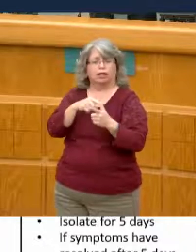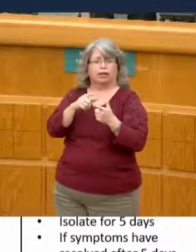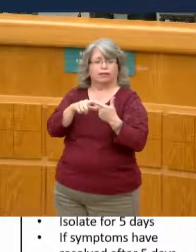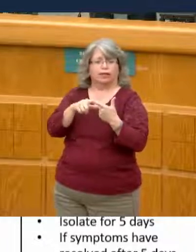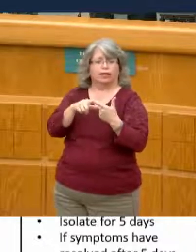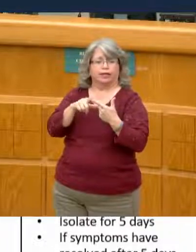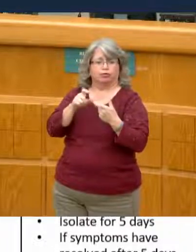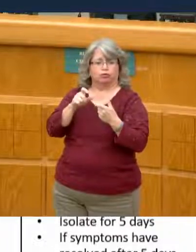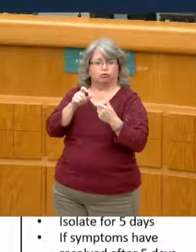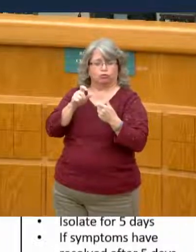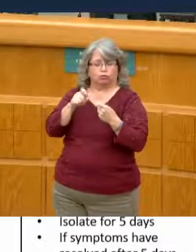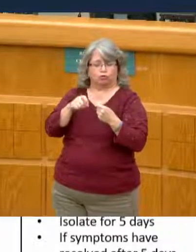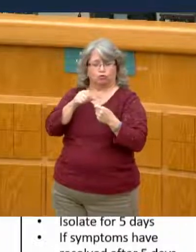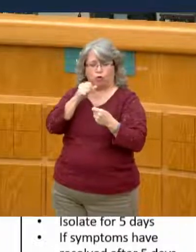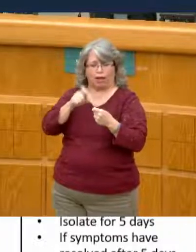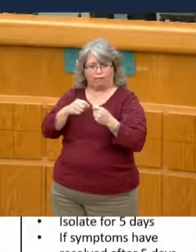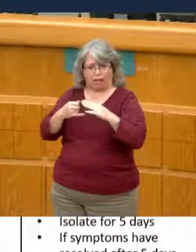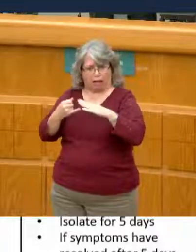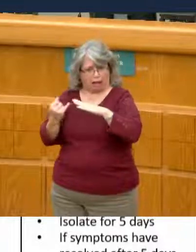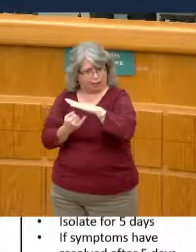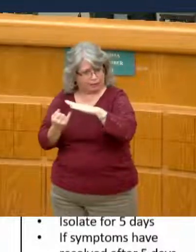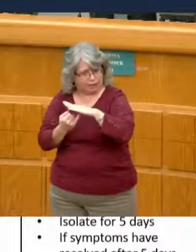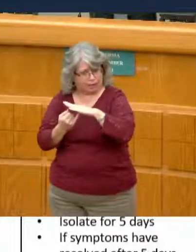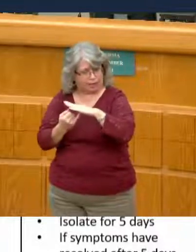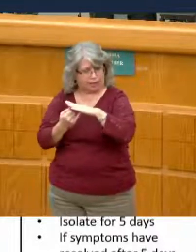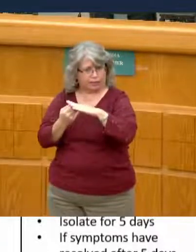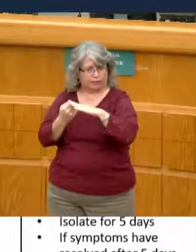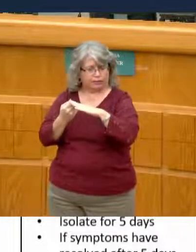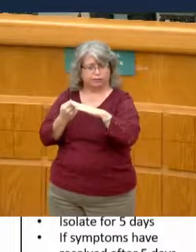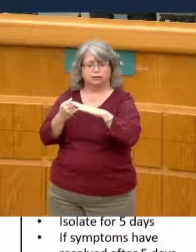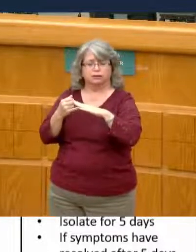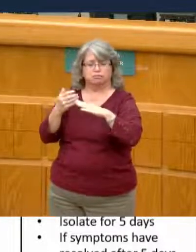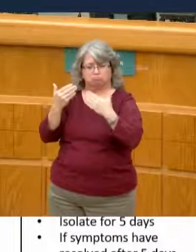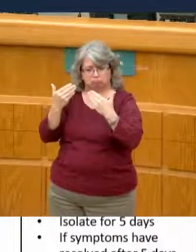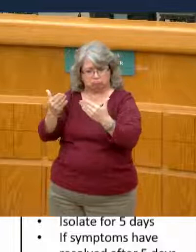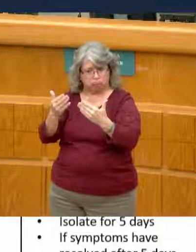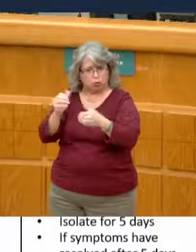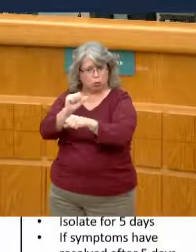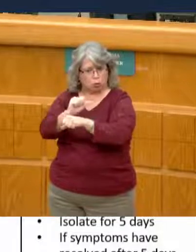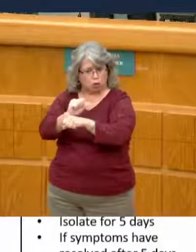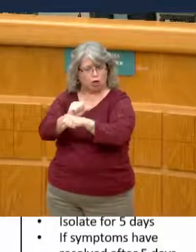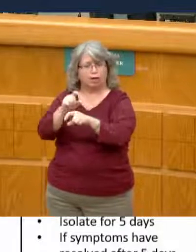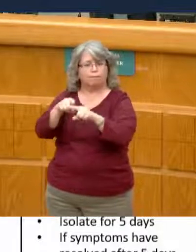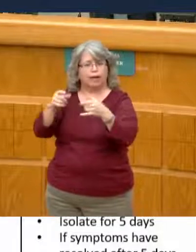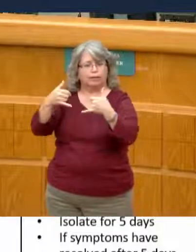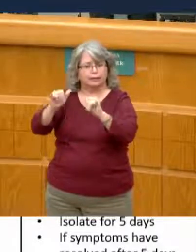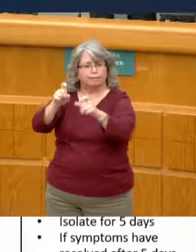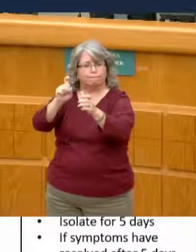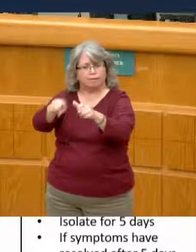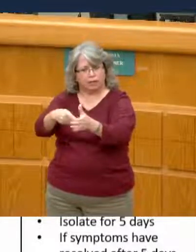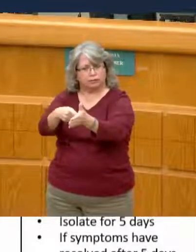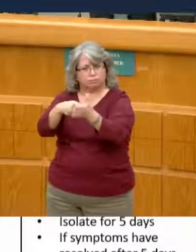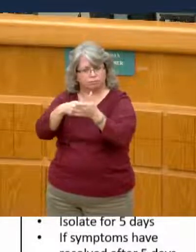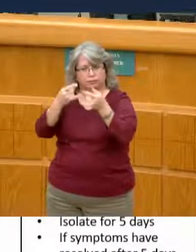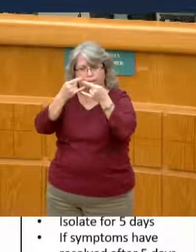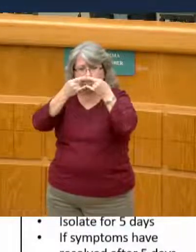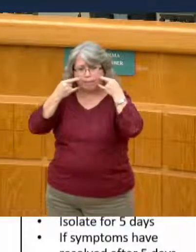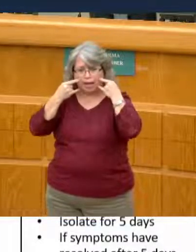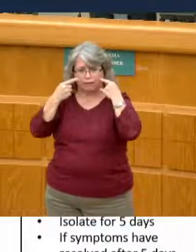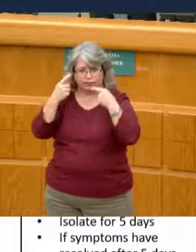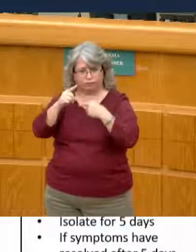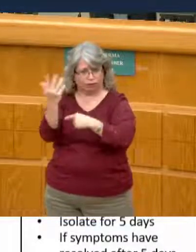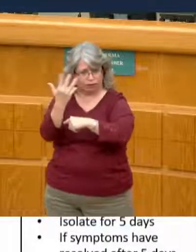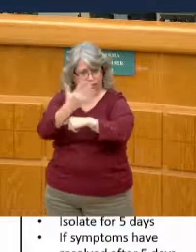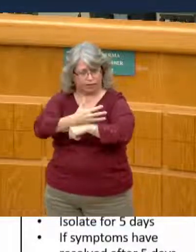don't necessarily have to isolate, you don't have to quarantine. You're welcome to continue working because you have that protection in place. Now, if you